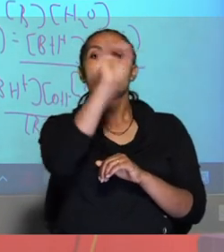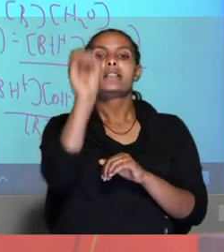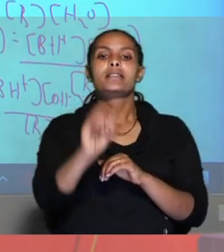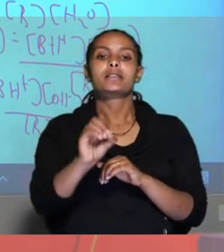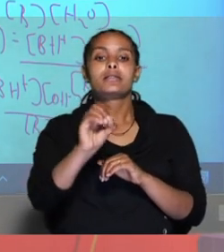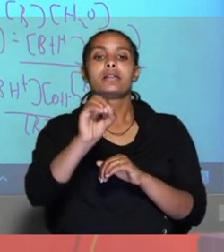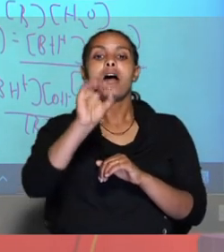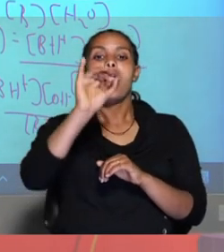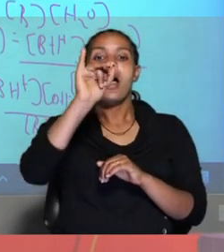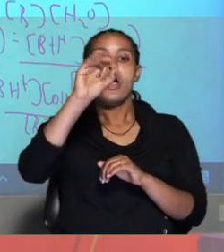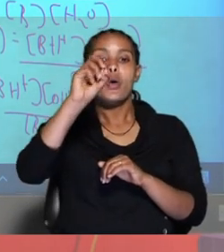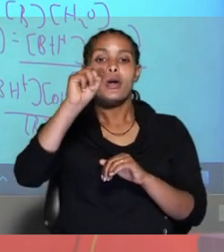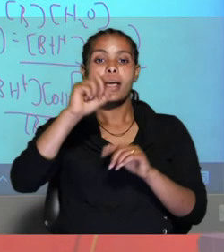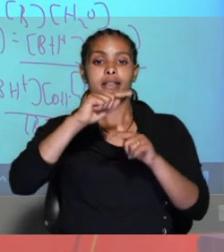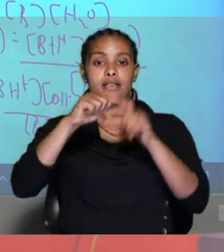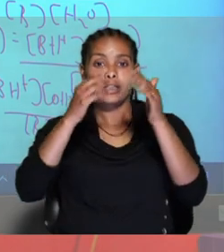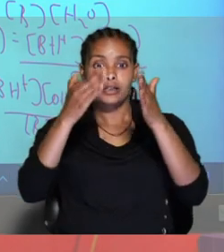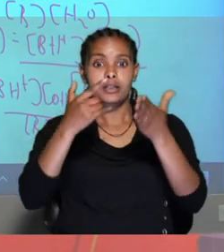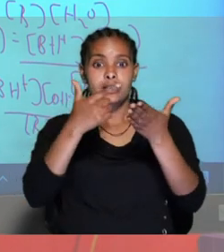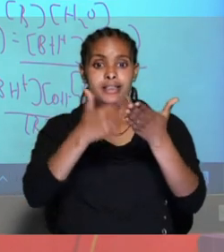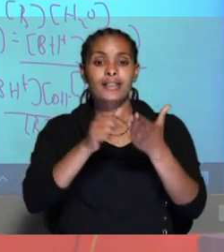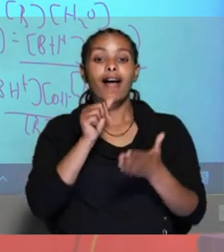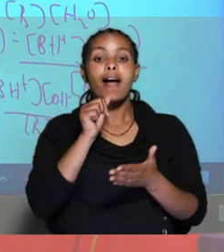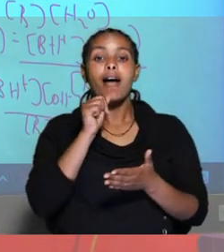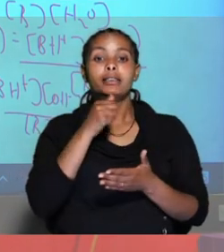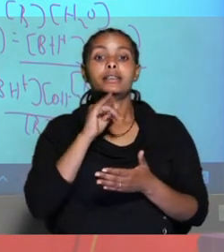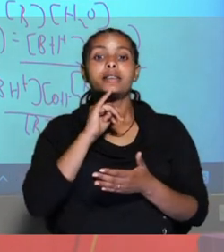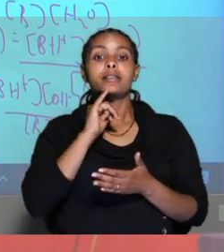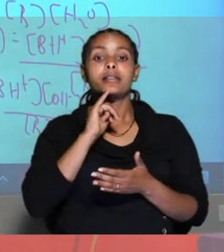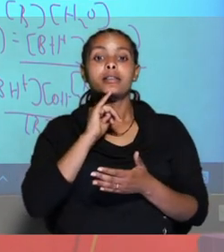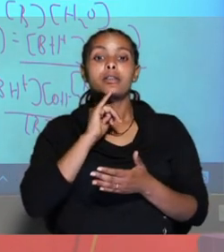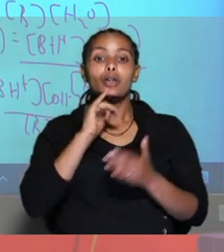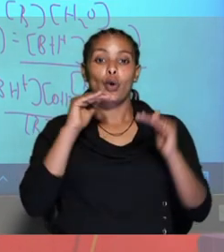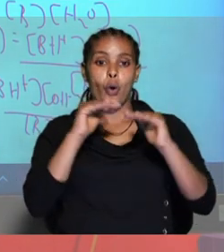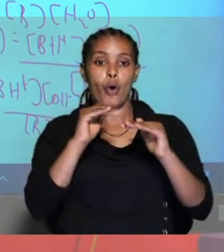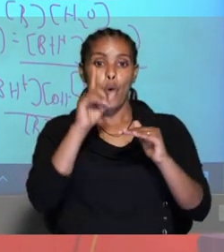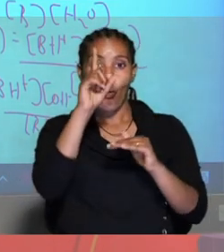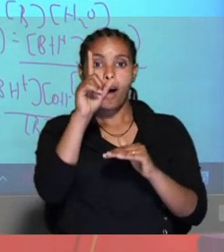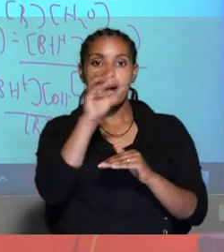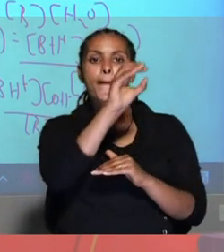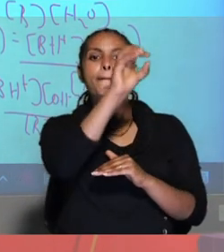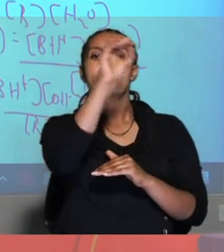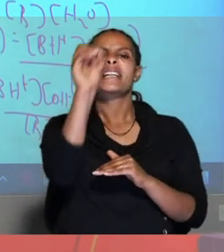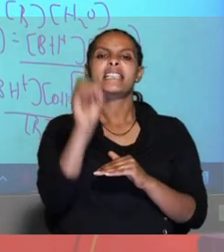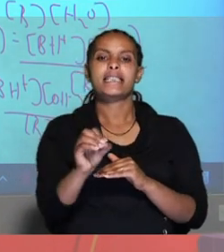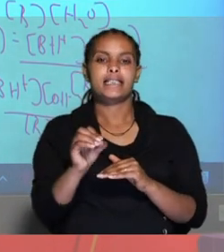Percent ionization of this acid equal 1%.